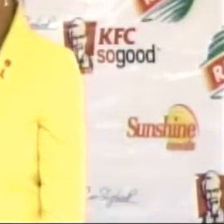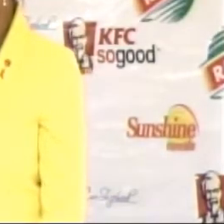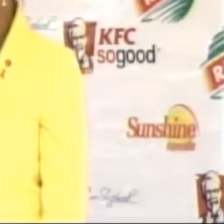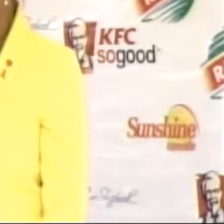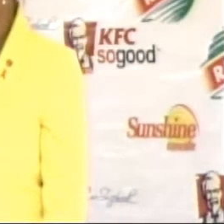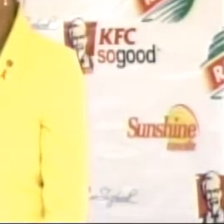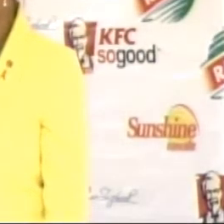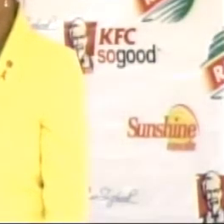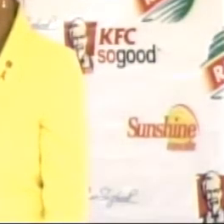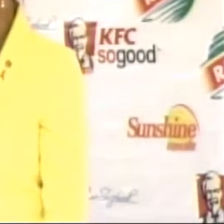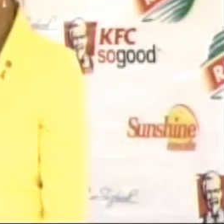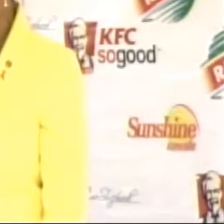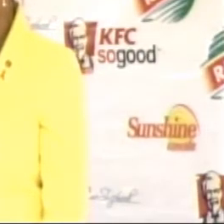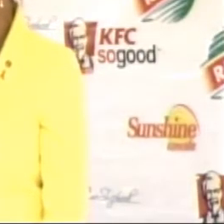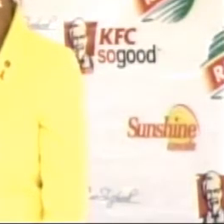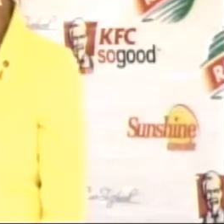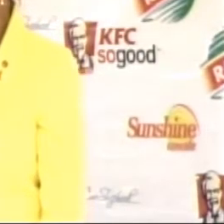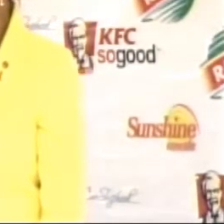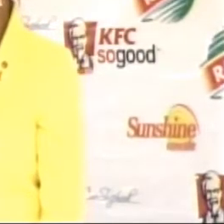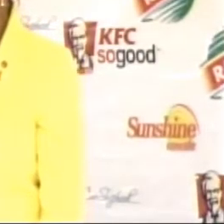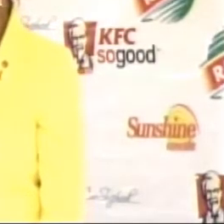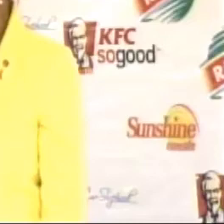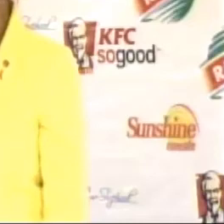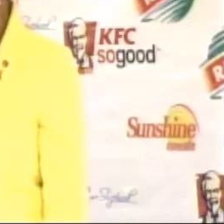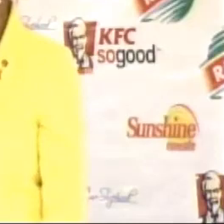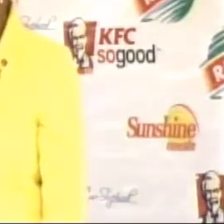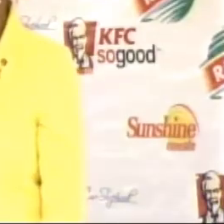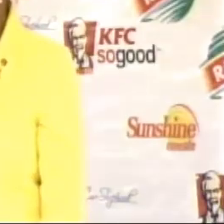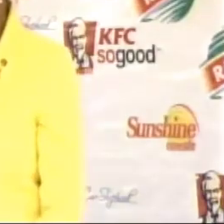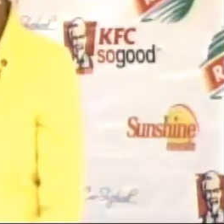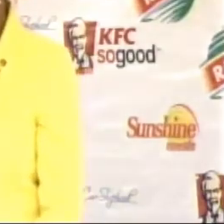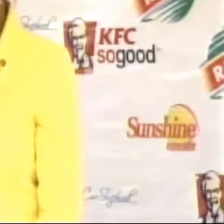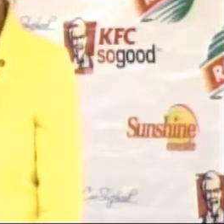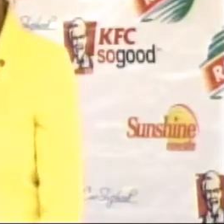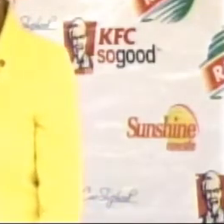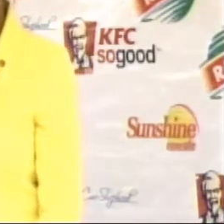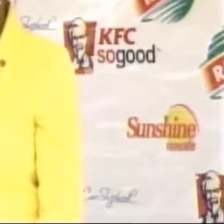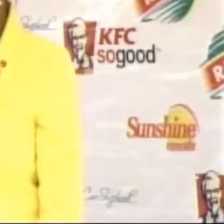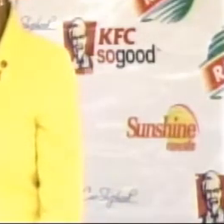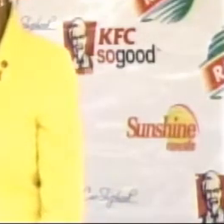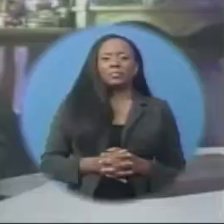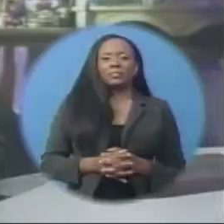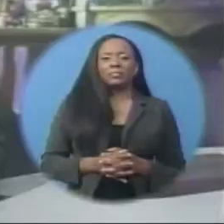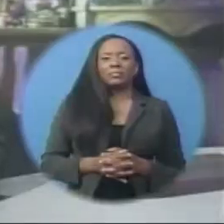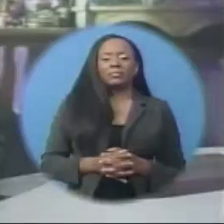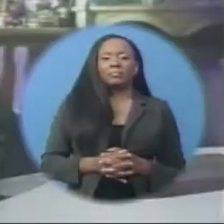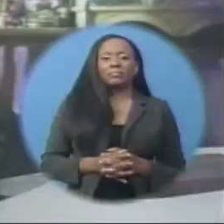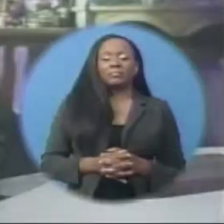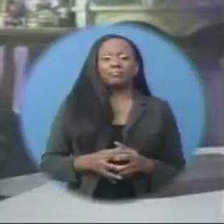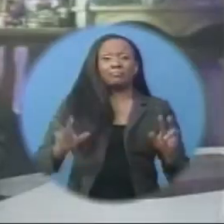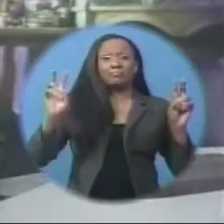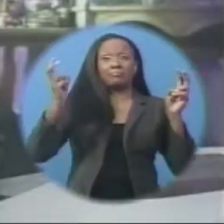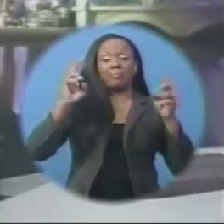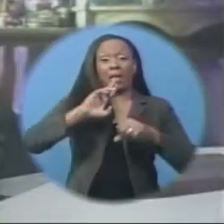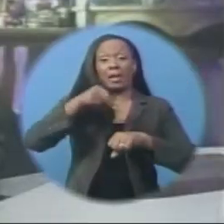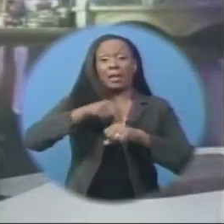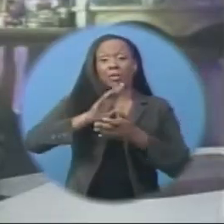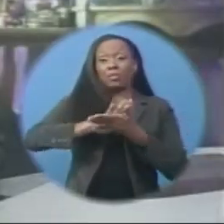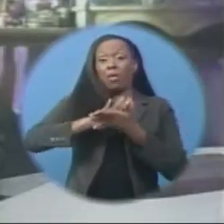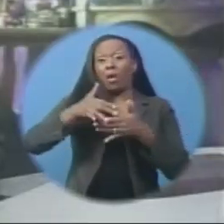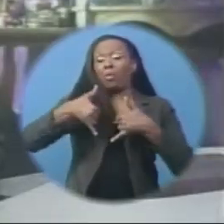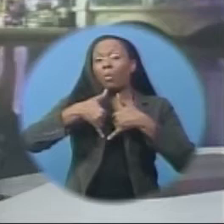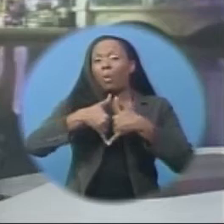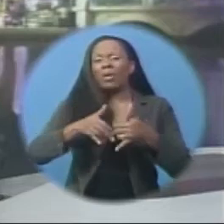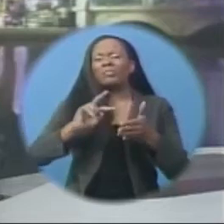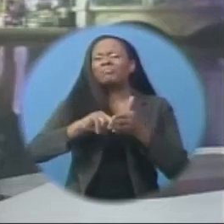Schools Award initiative has come along to respond in some measure to some of these inadequacies. The National School Awards allows